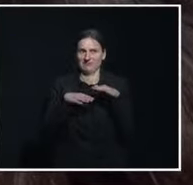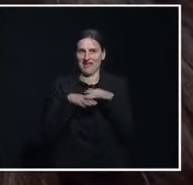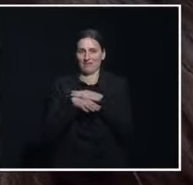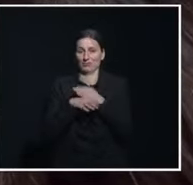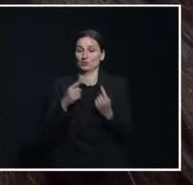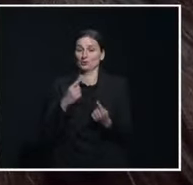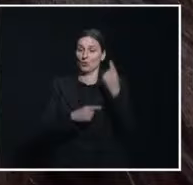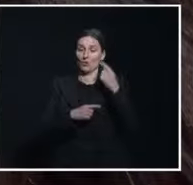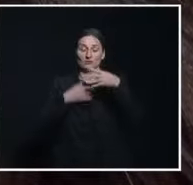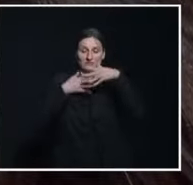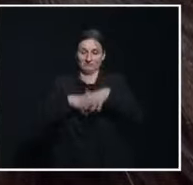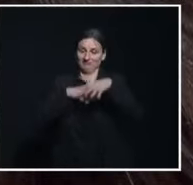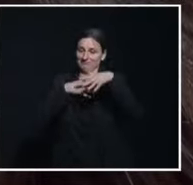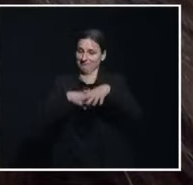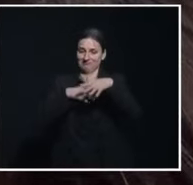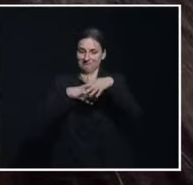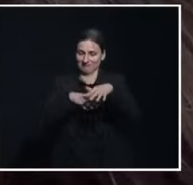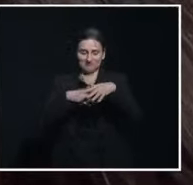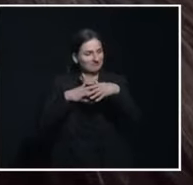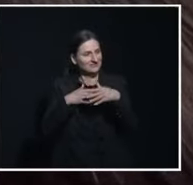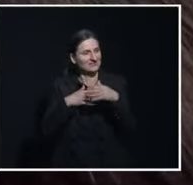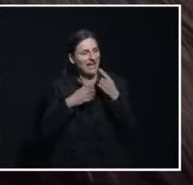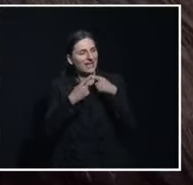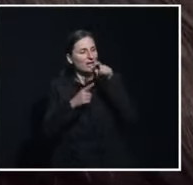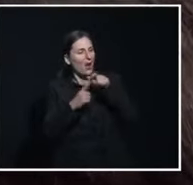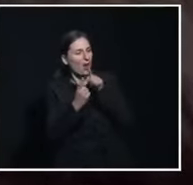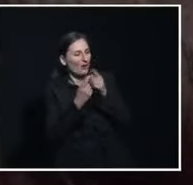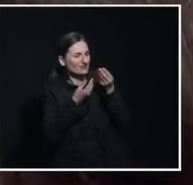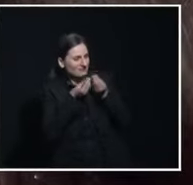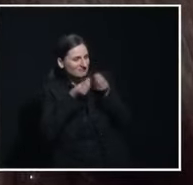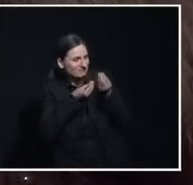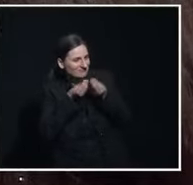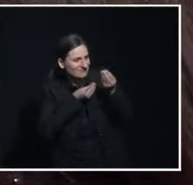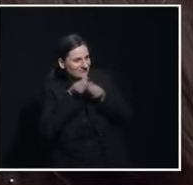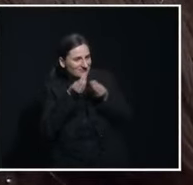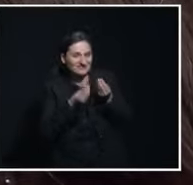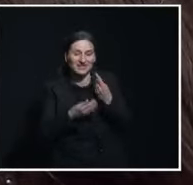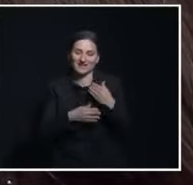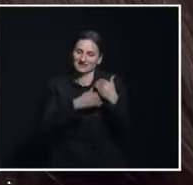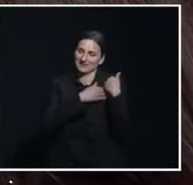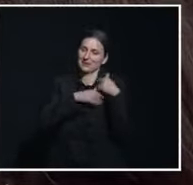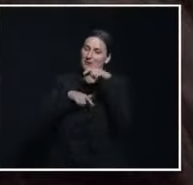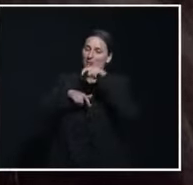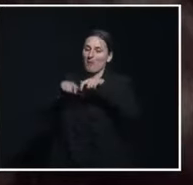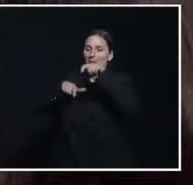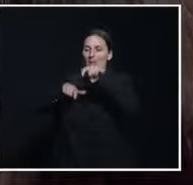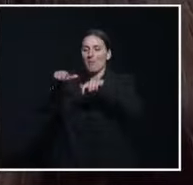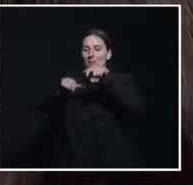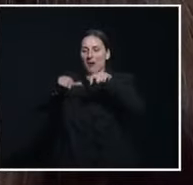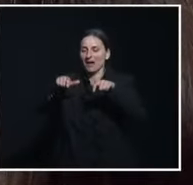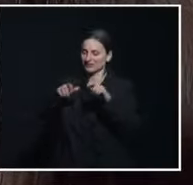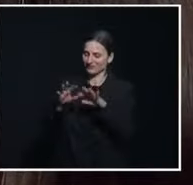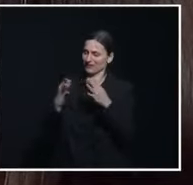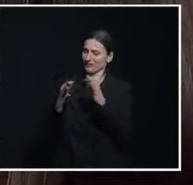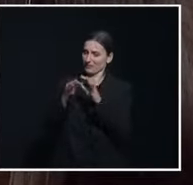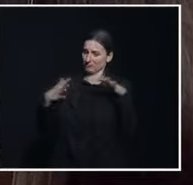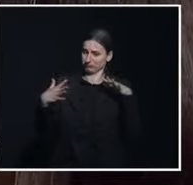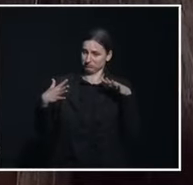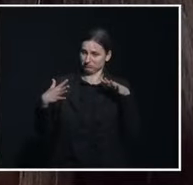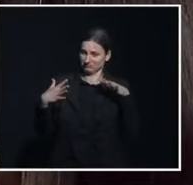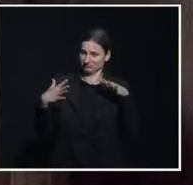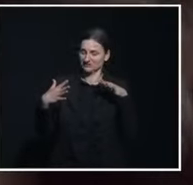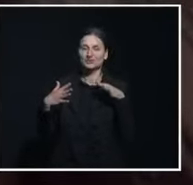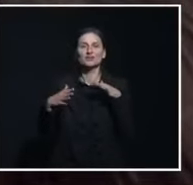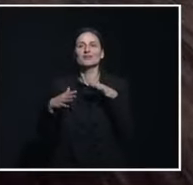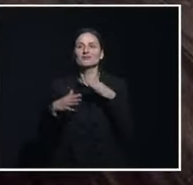the march here. And talking to other people, people who are representing people who are not necessarily in their own family, but people that